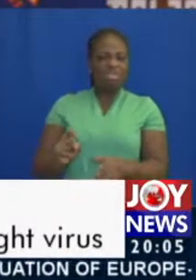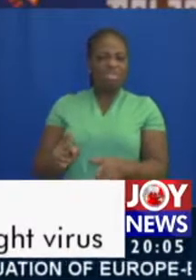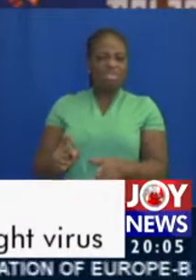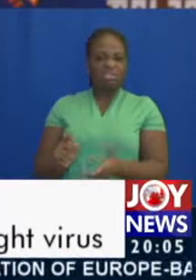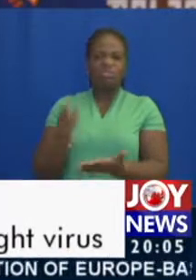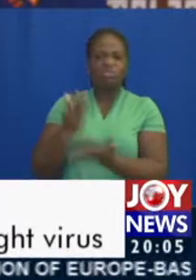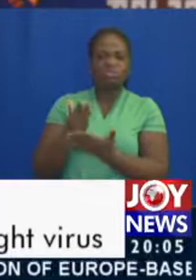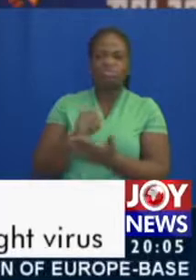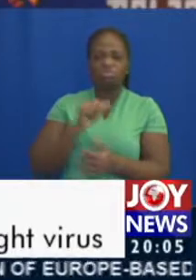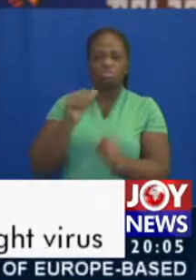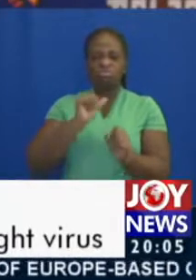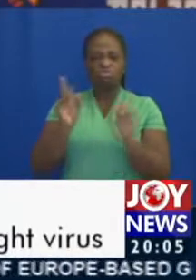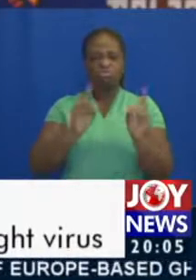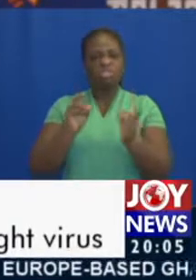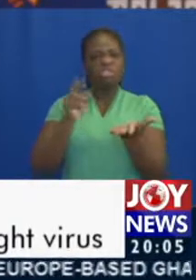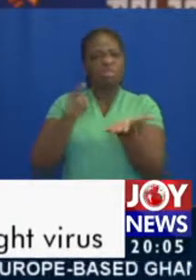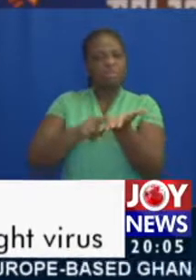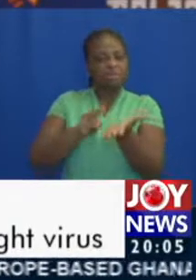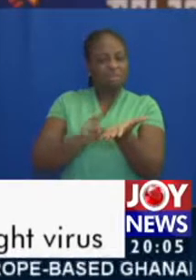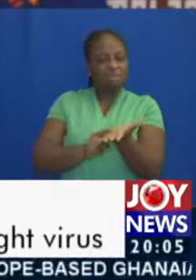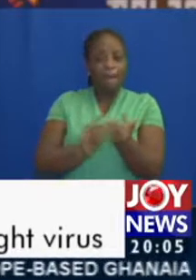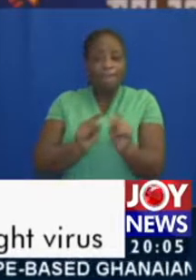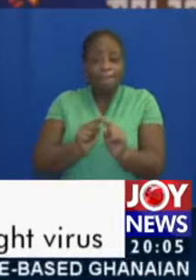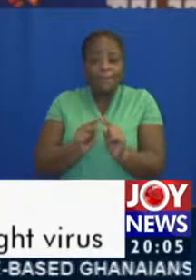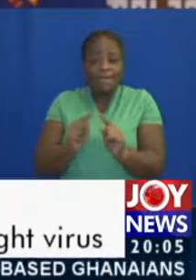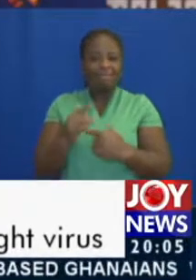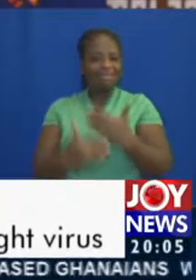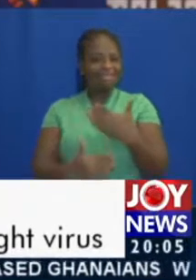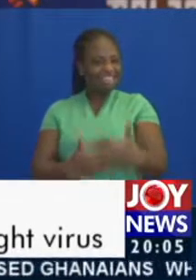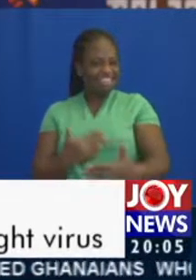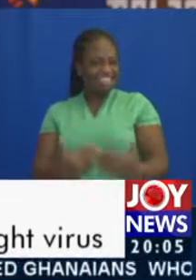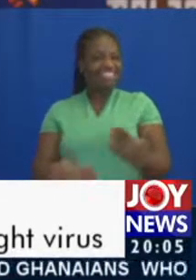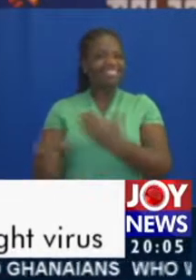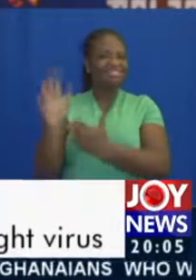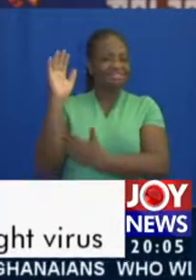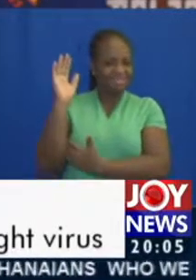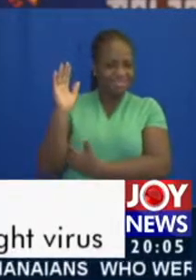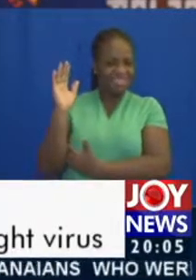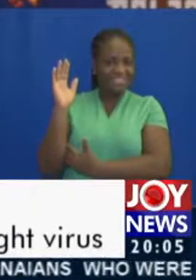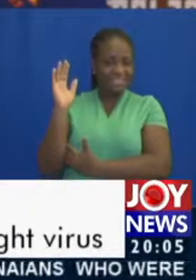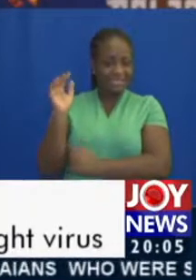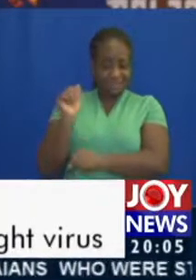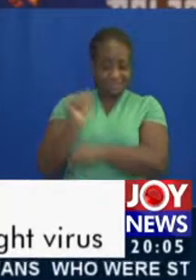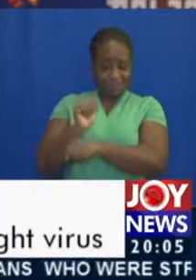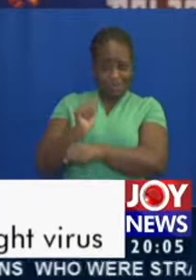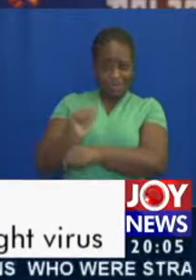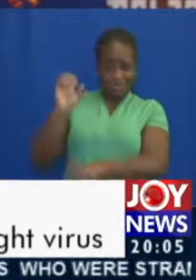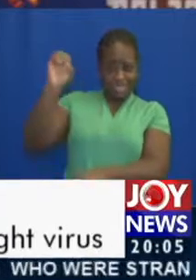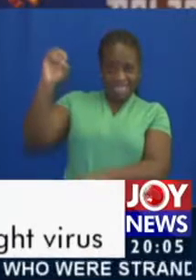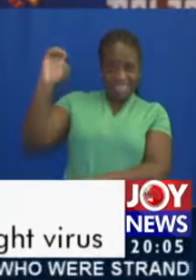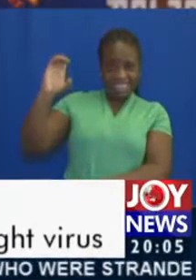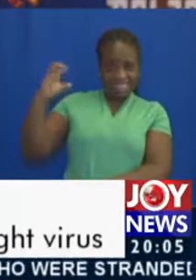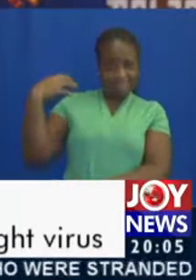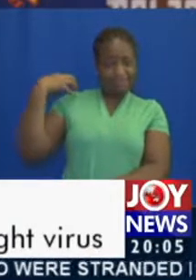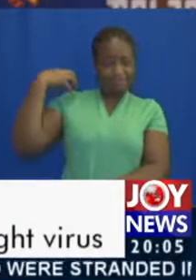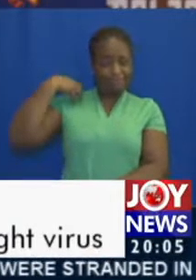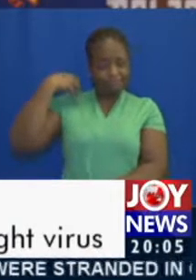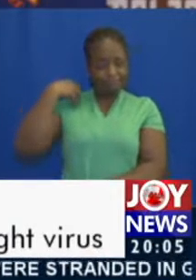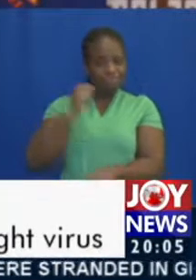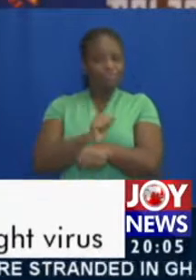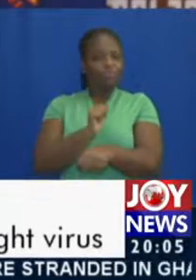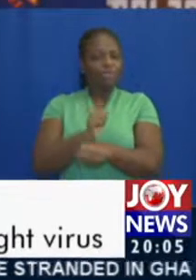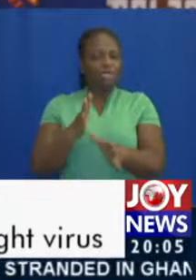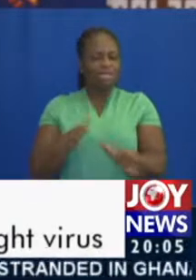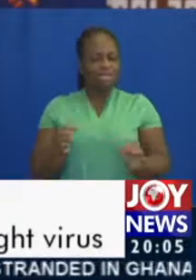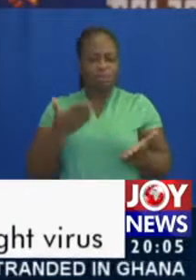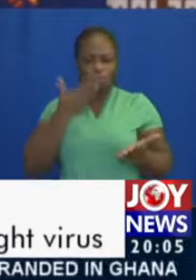ahead. By the grace of God, the work of the Electoral Commission and the effective measures